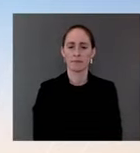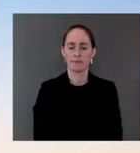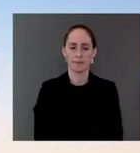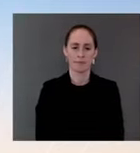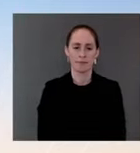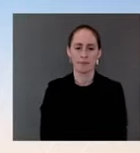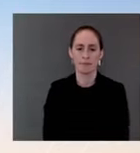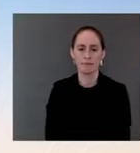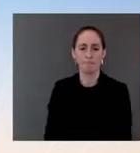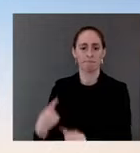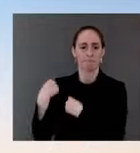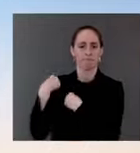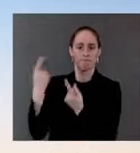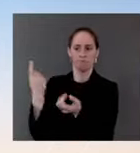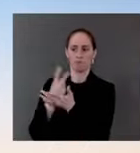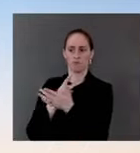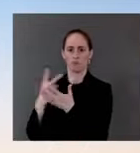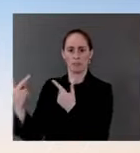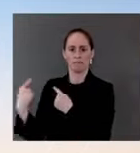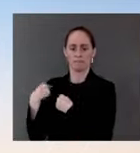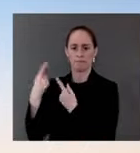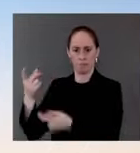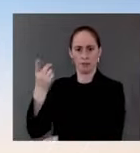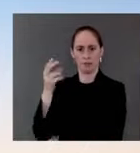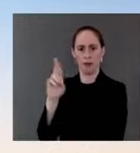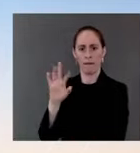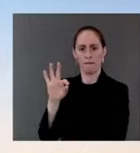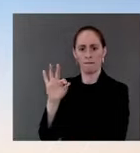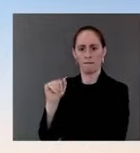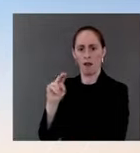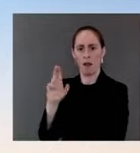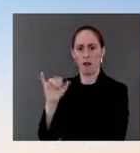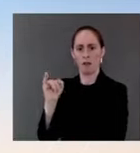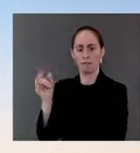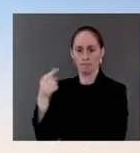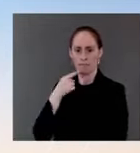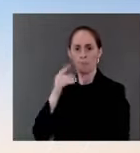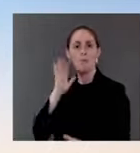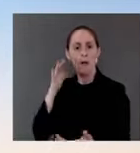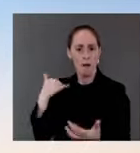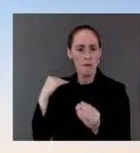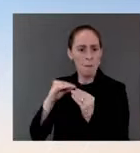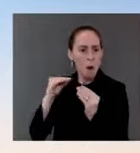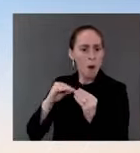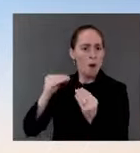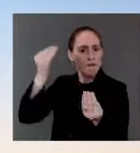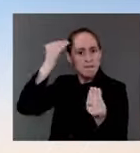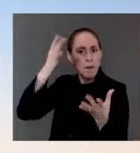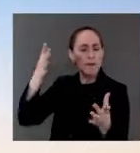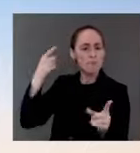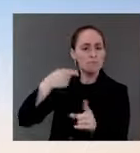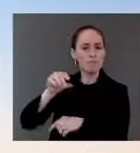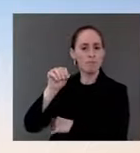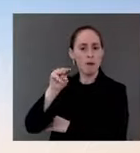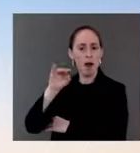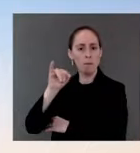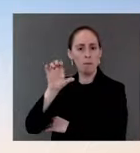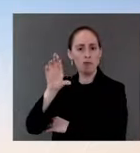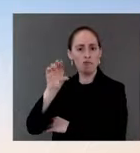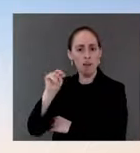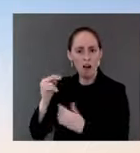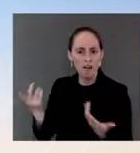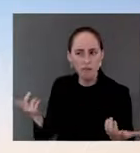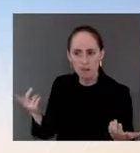more definitive information about Omicron? Well, he said it would be 2 weeks, a few weeks. Obviously, we want to wait until there's